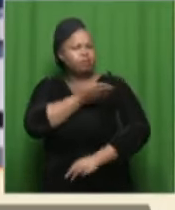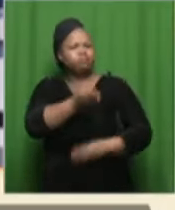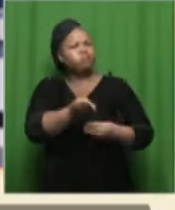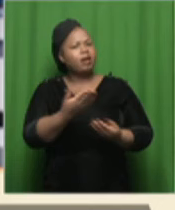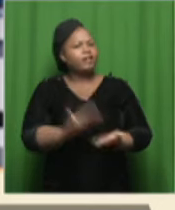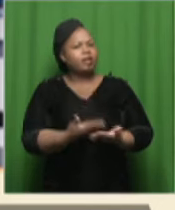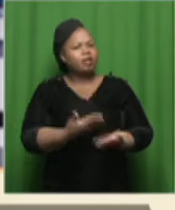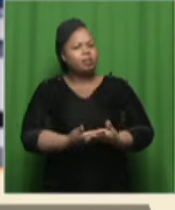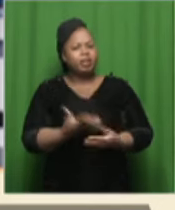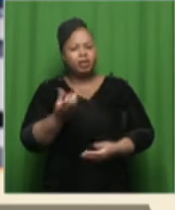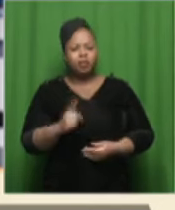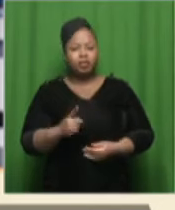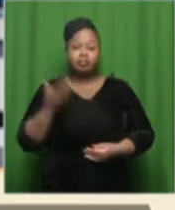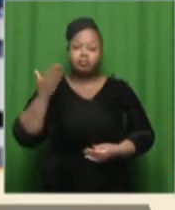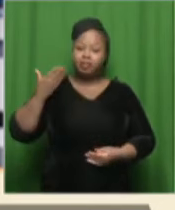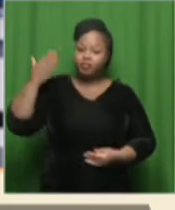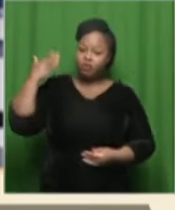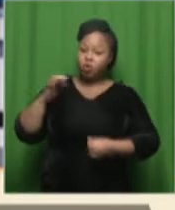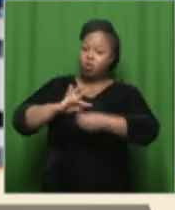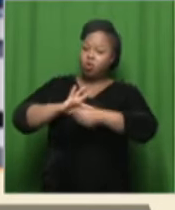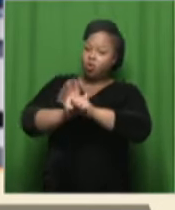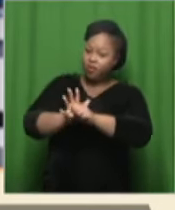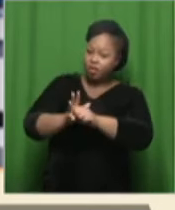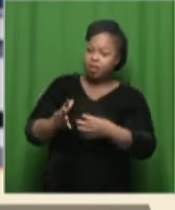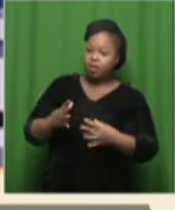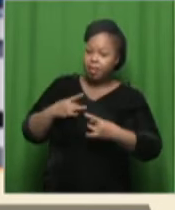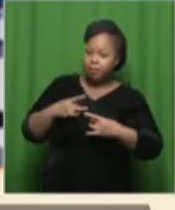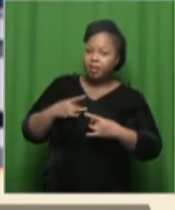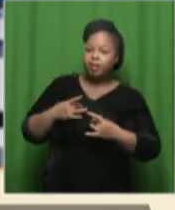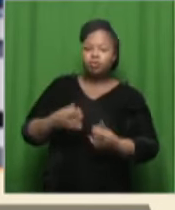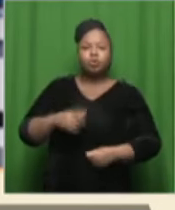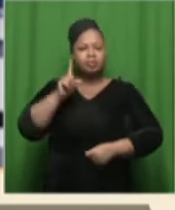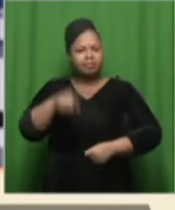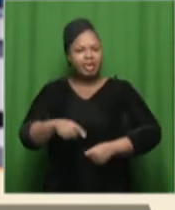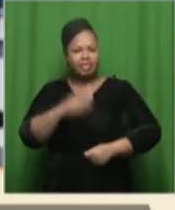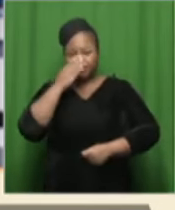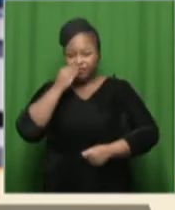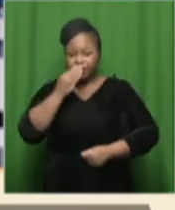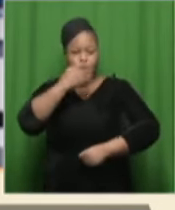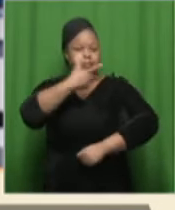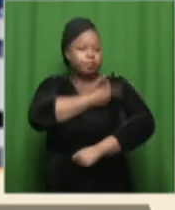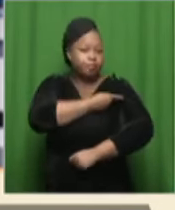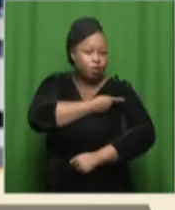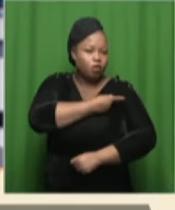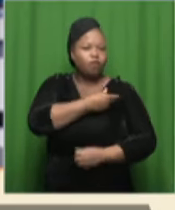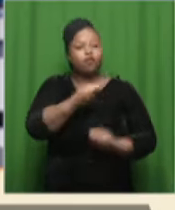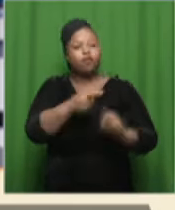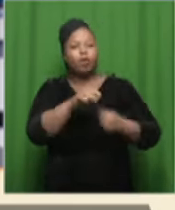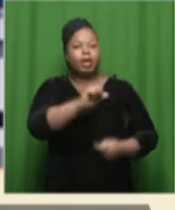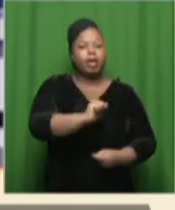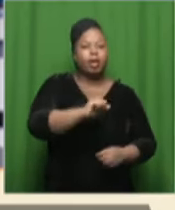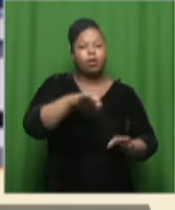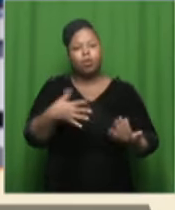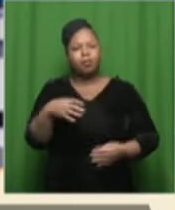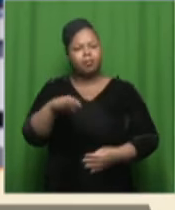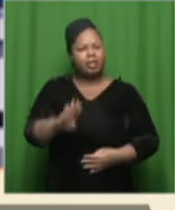available? If you had COVID, should you be taking the flu vaccine? If you took the flu vaccine, is it for influenza A? Is it for